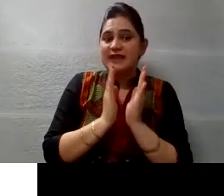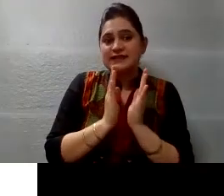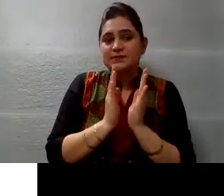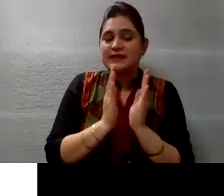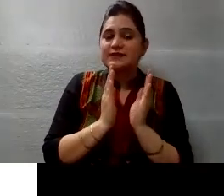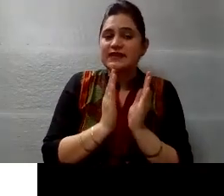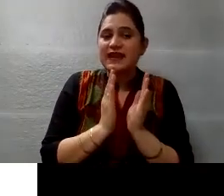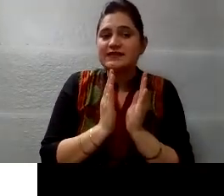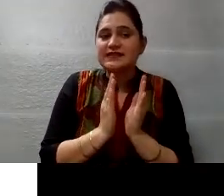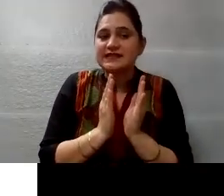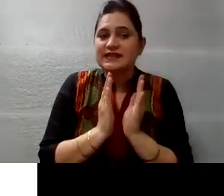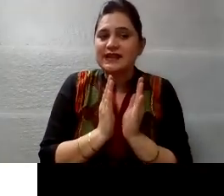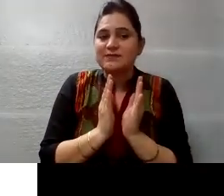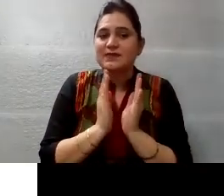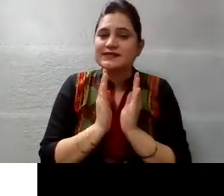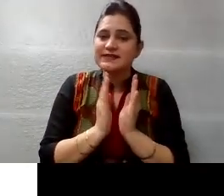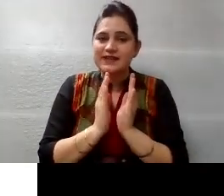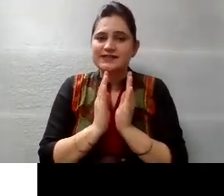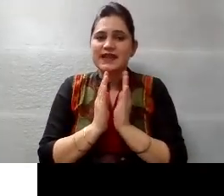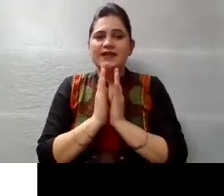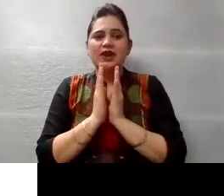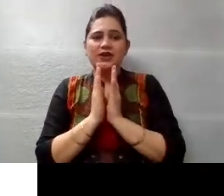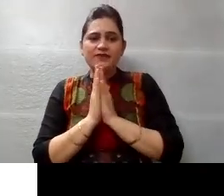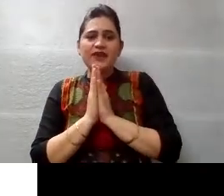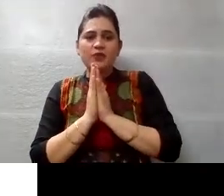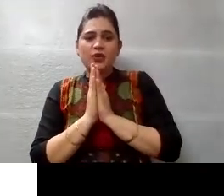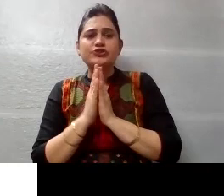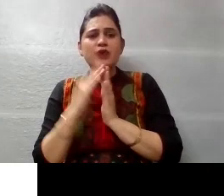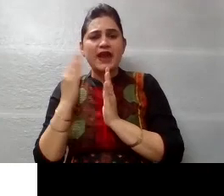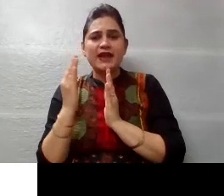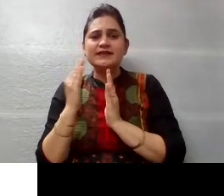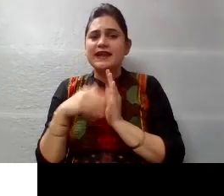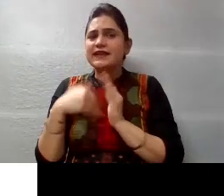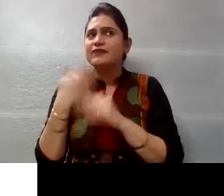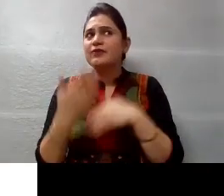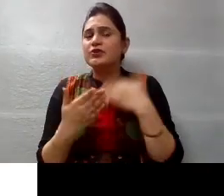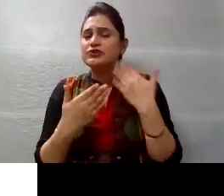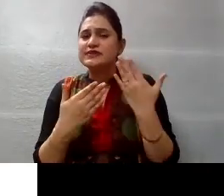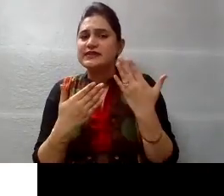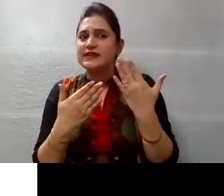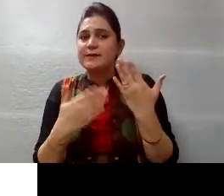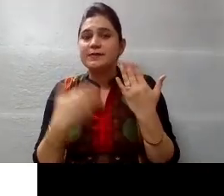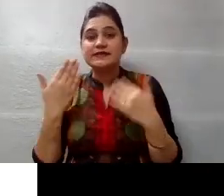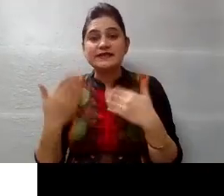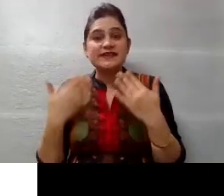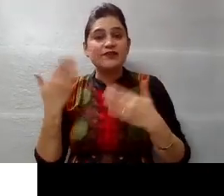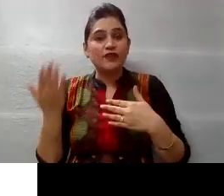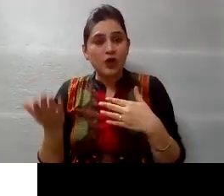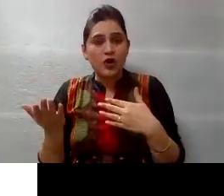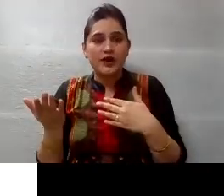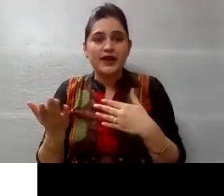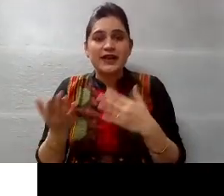in tens place we can see the number six. Now if I want to add like if I want to say the number